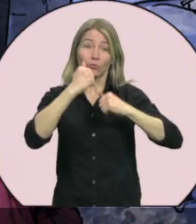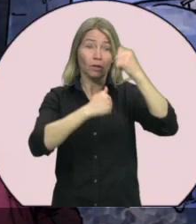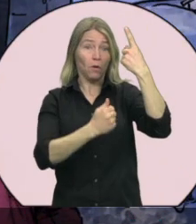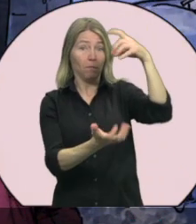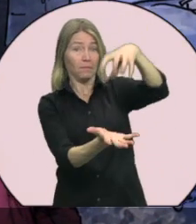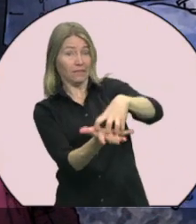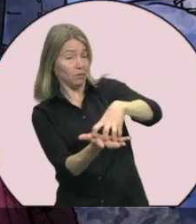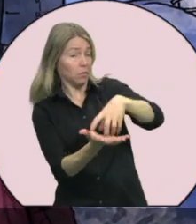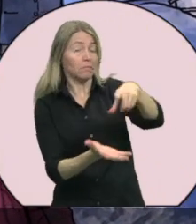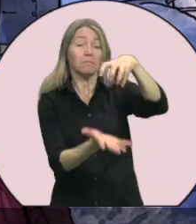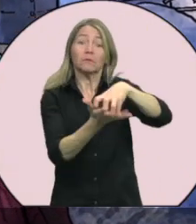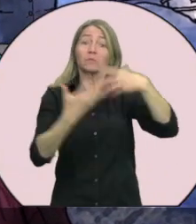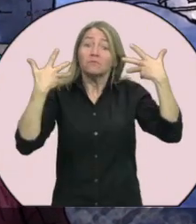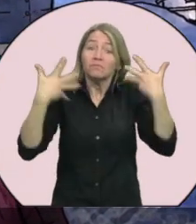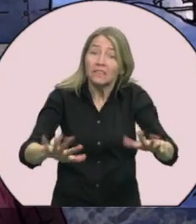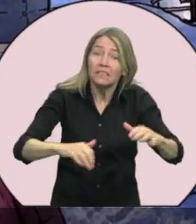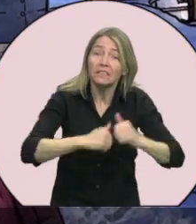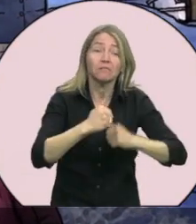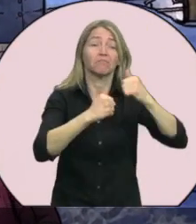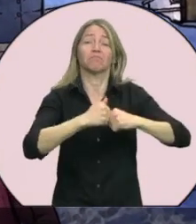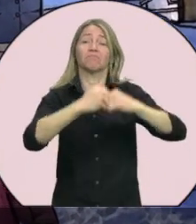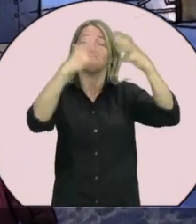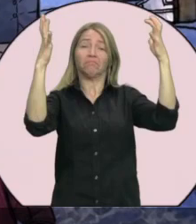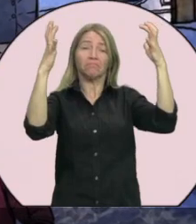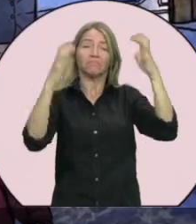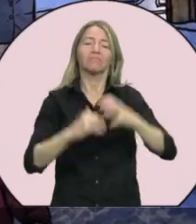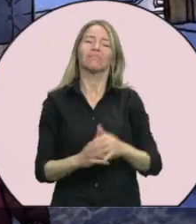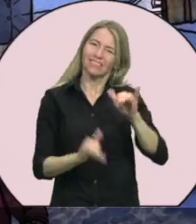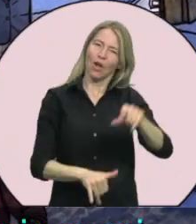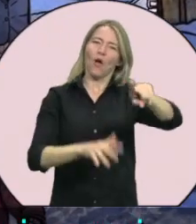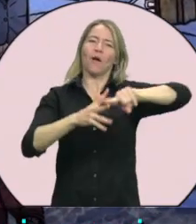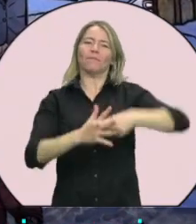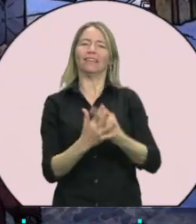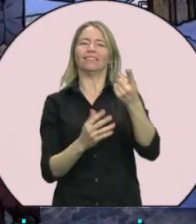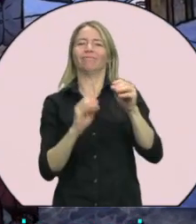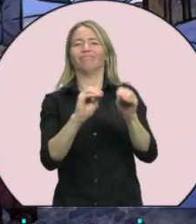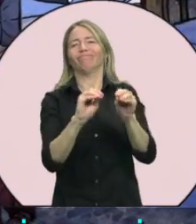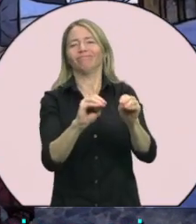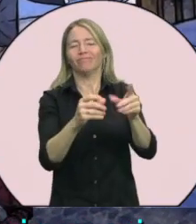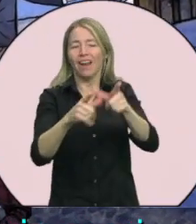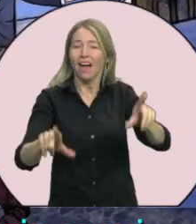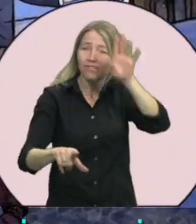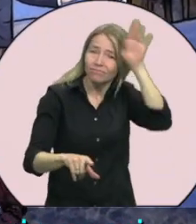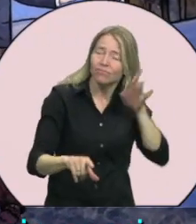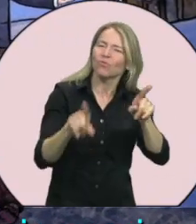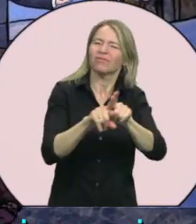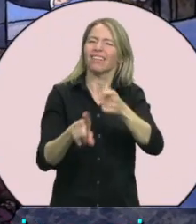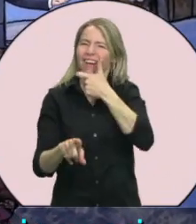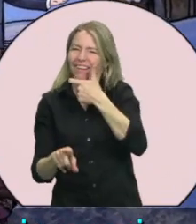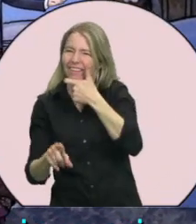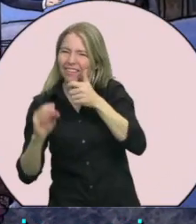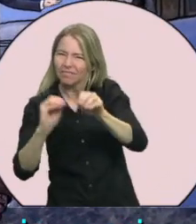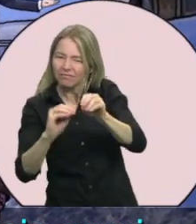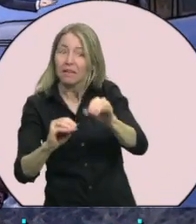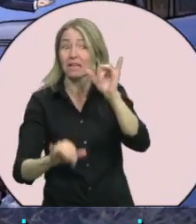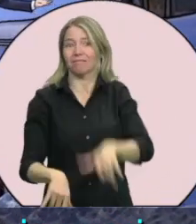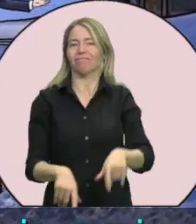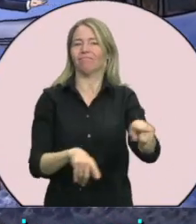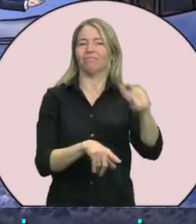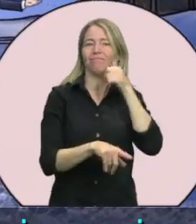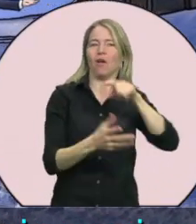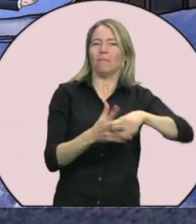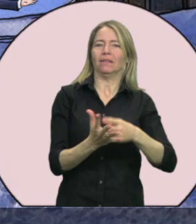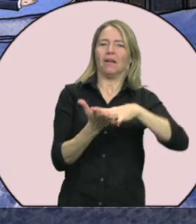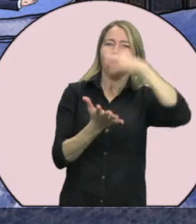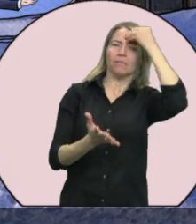house. After their house was built and after they settled down, he started teaching her Inuktitut and English as well. That was what